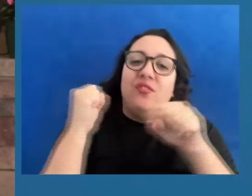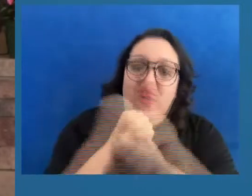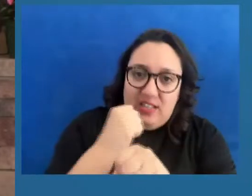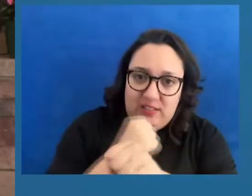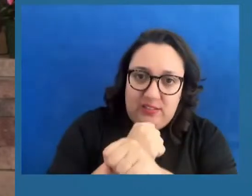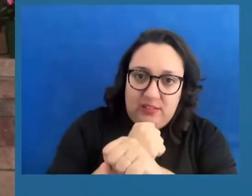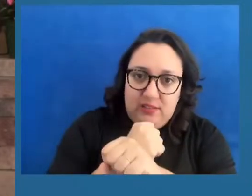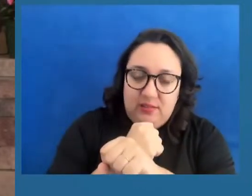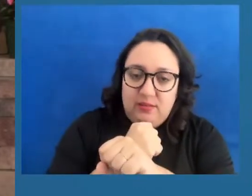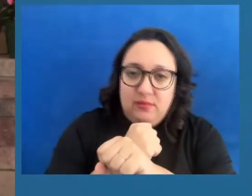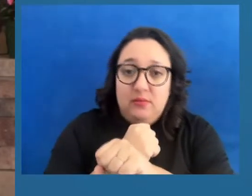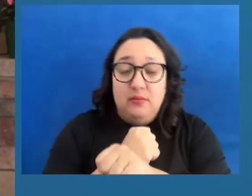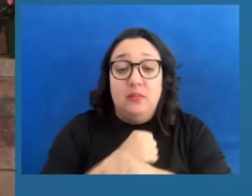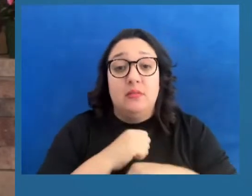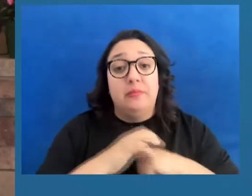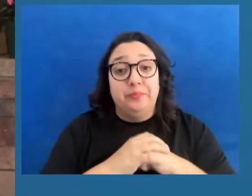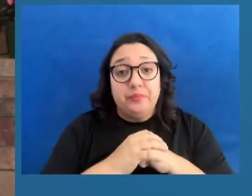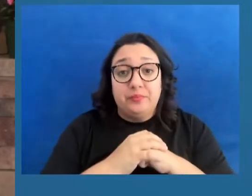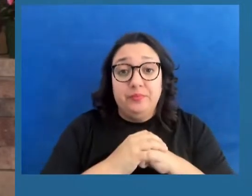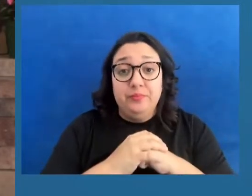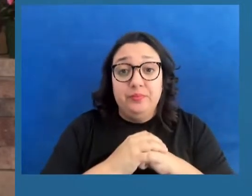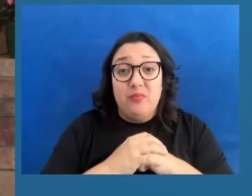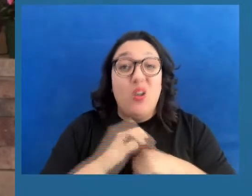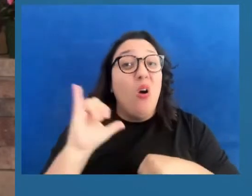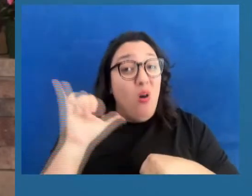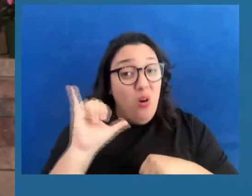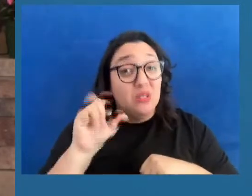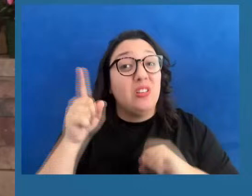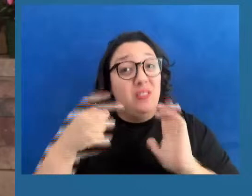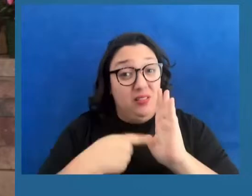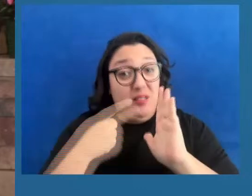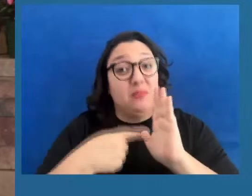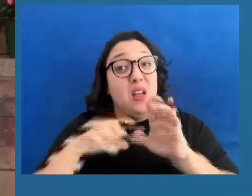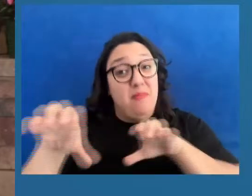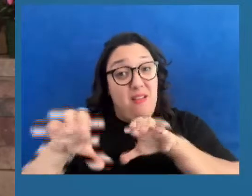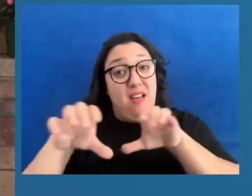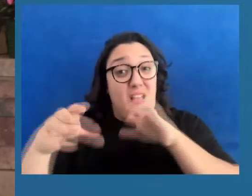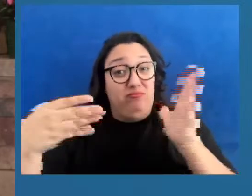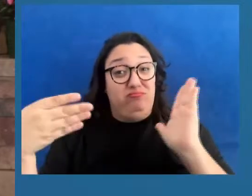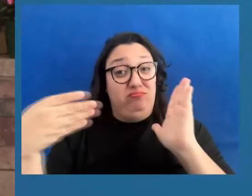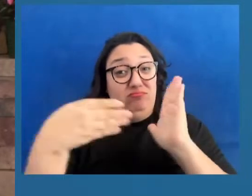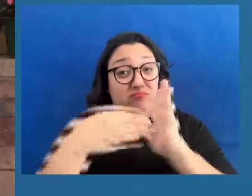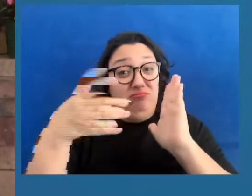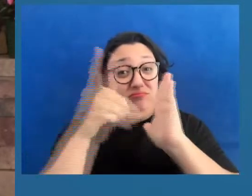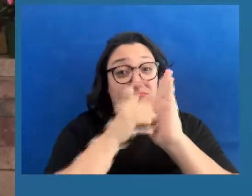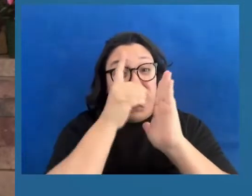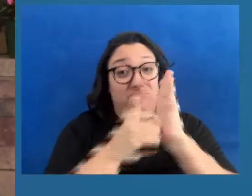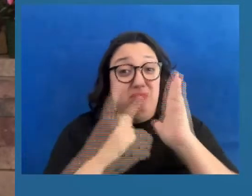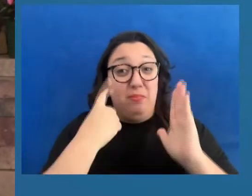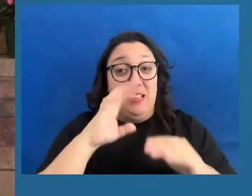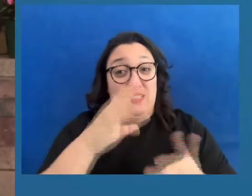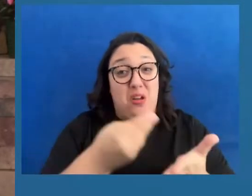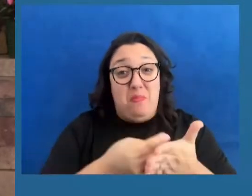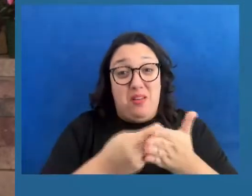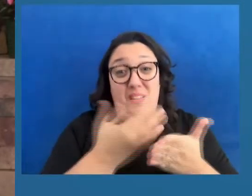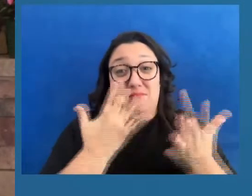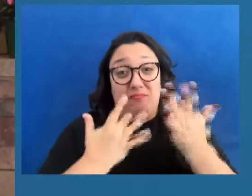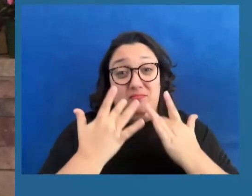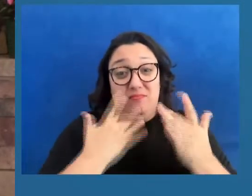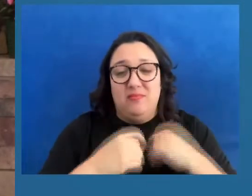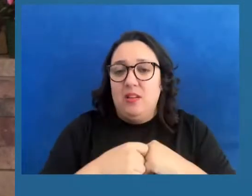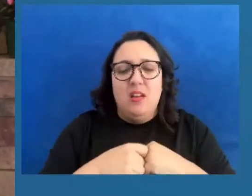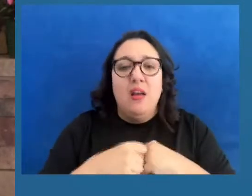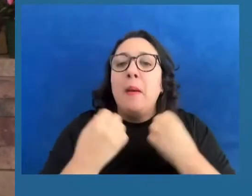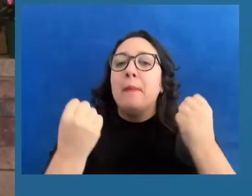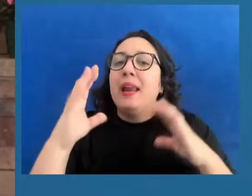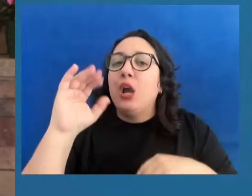in illegal income discrimination practices. And the local news is talking about it. And they're violating codes. They're